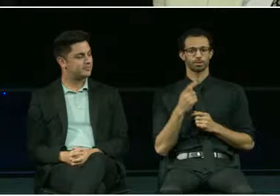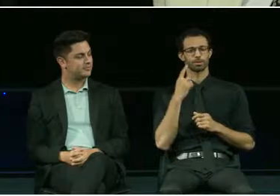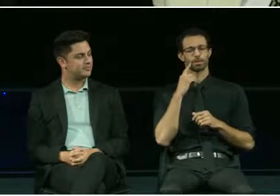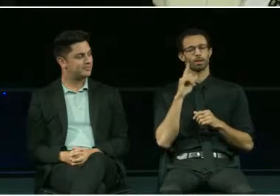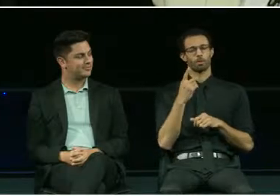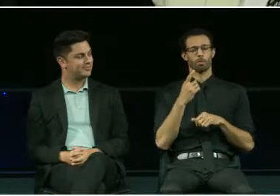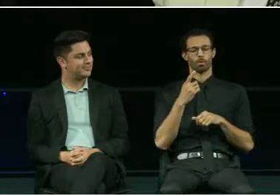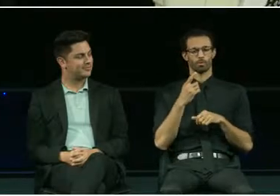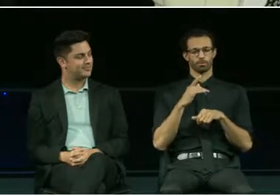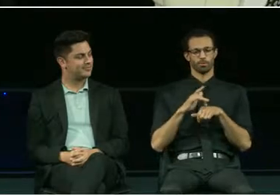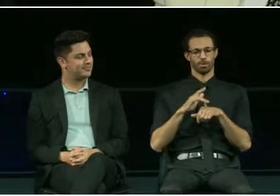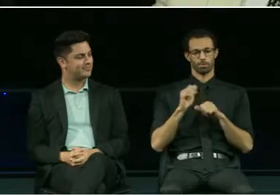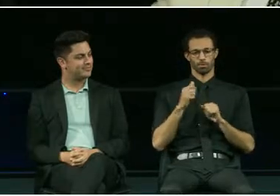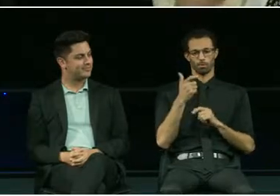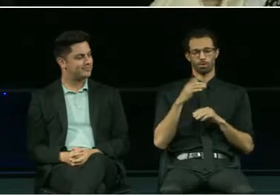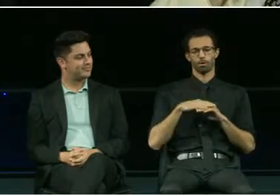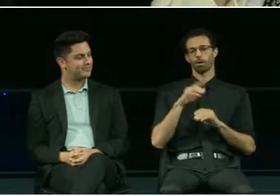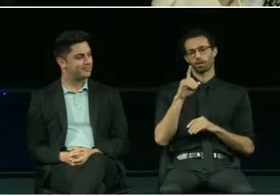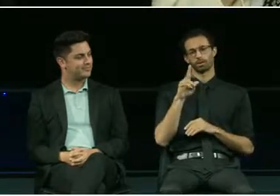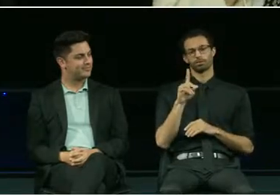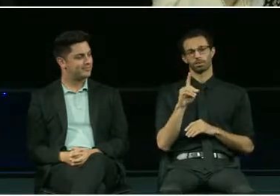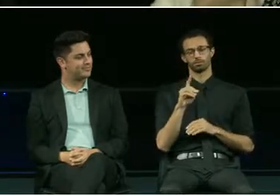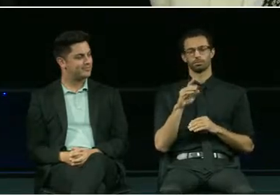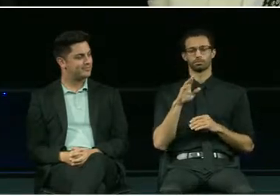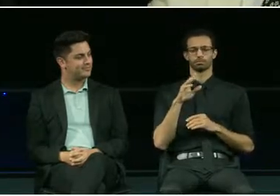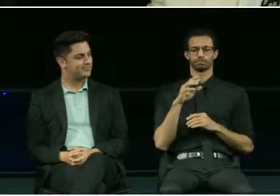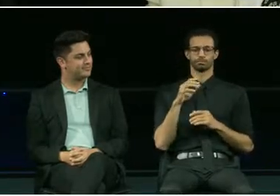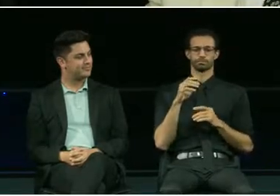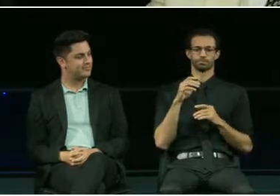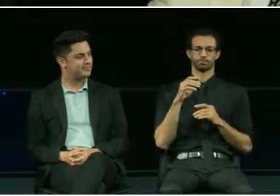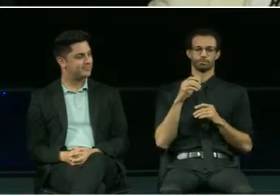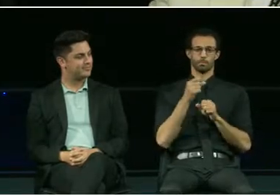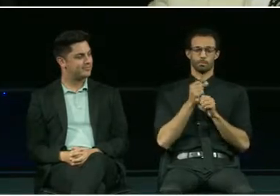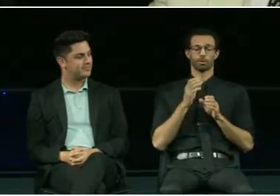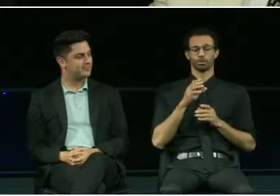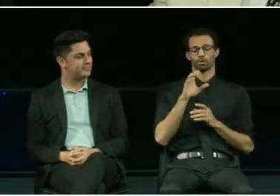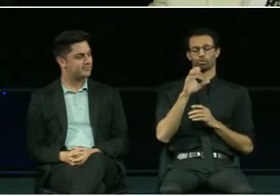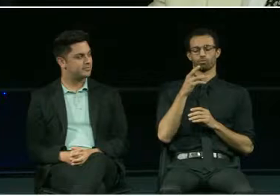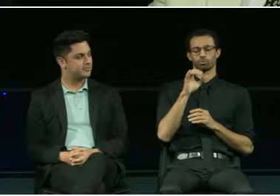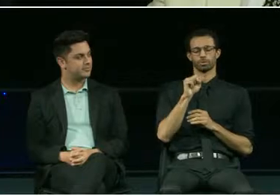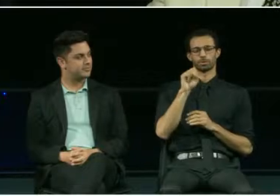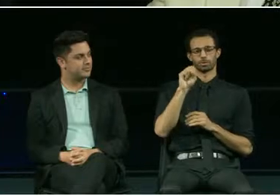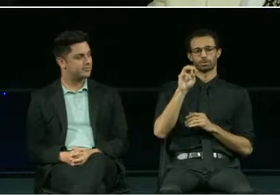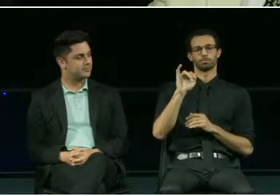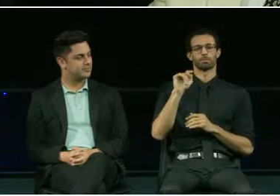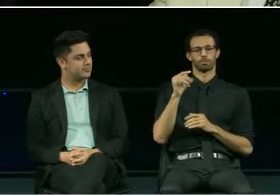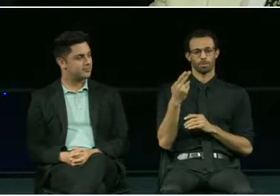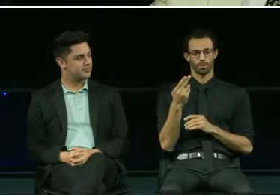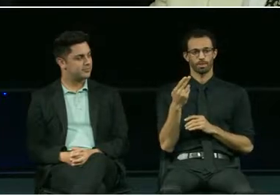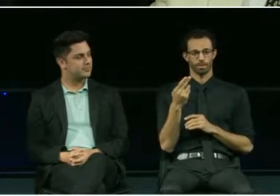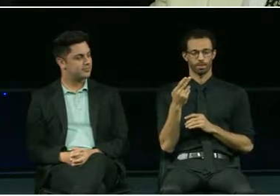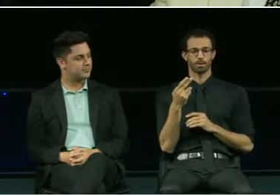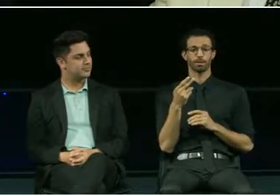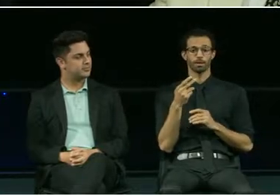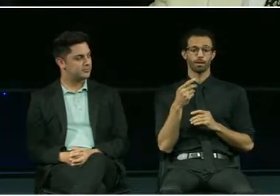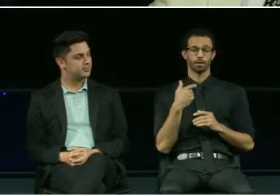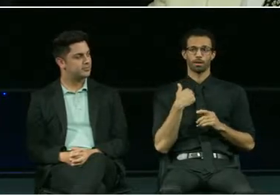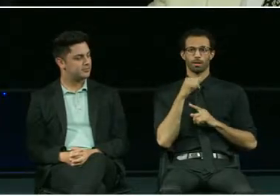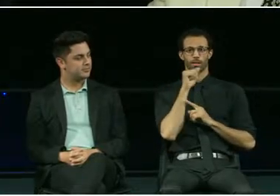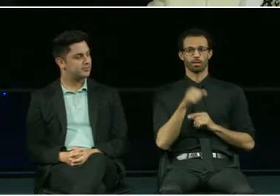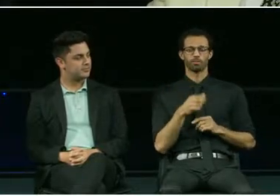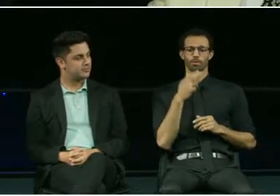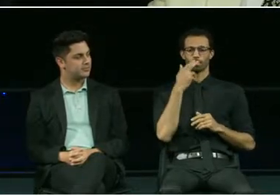DVD now. But it's by Chris Smith, and I love it. And it plays a really fine balance